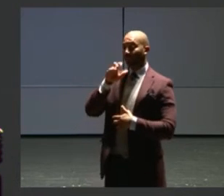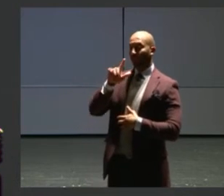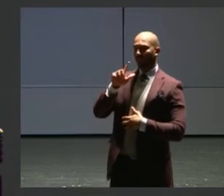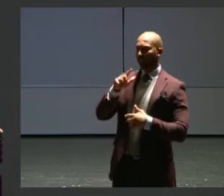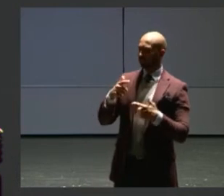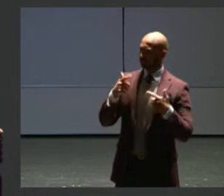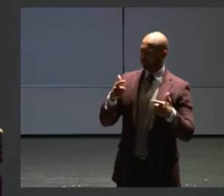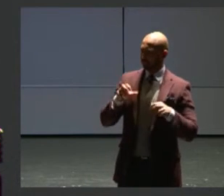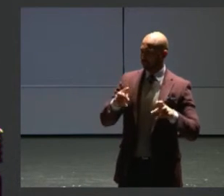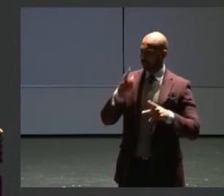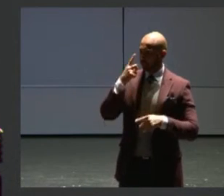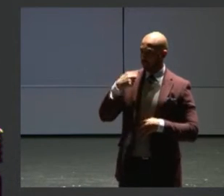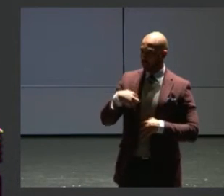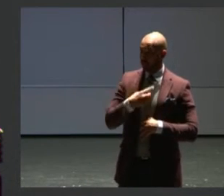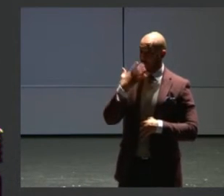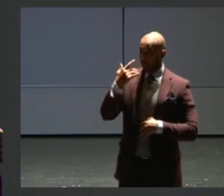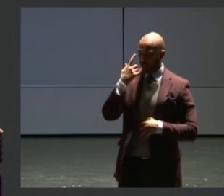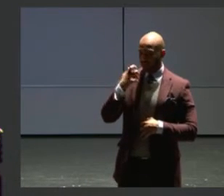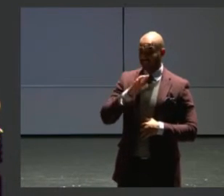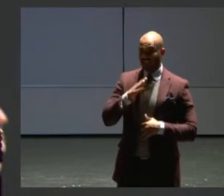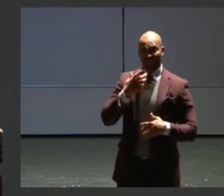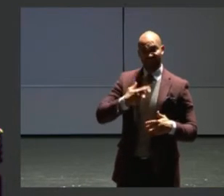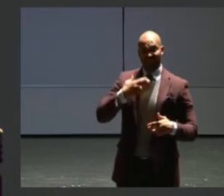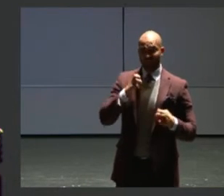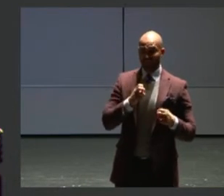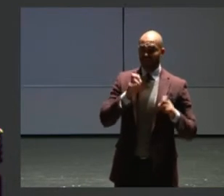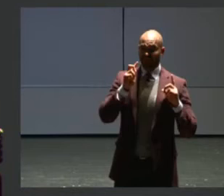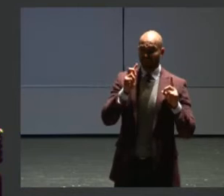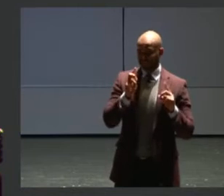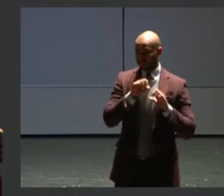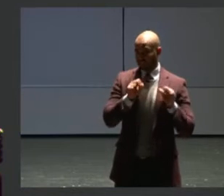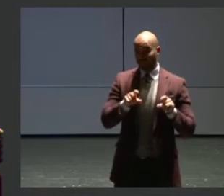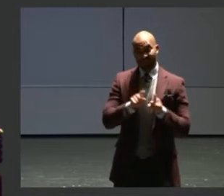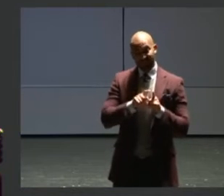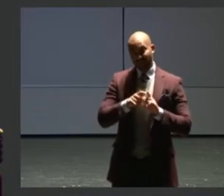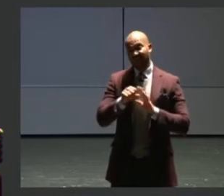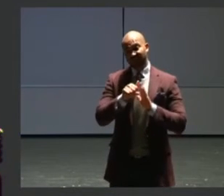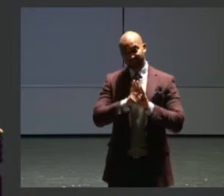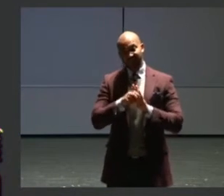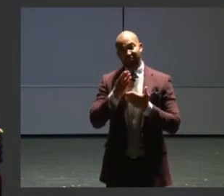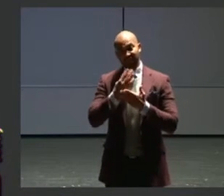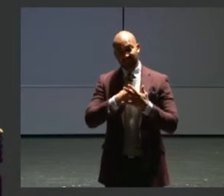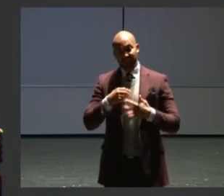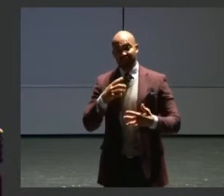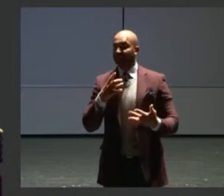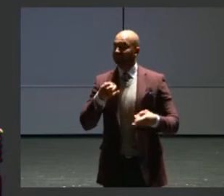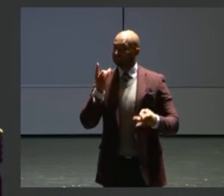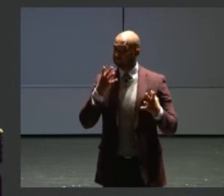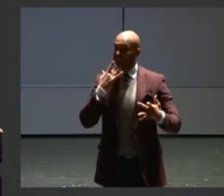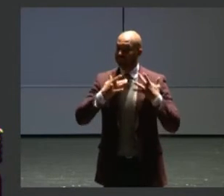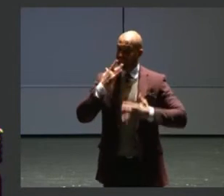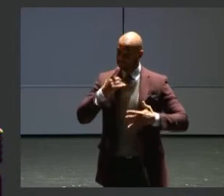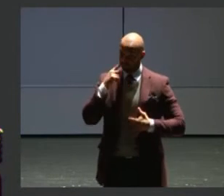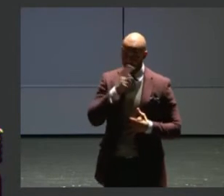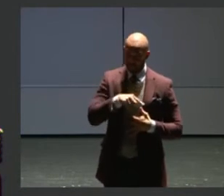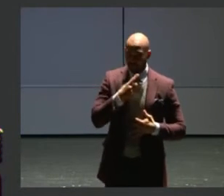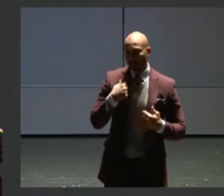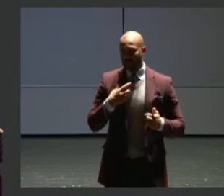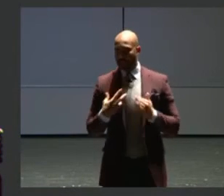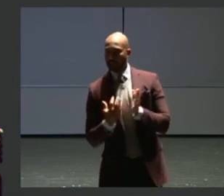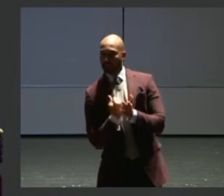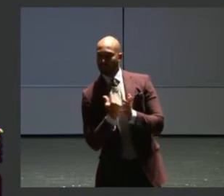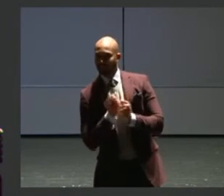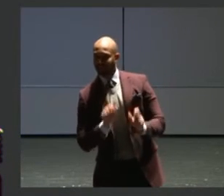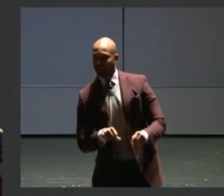opportunity for us because of the challenges their higher ed system and their, frankly, their larger state budget is having. We have been very effective over the last